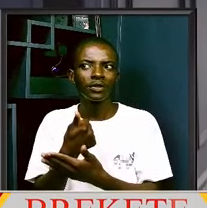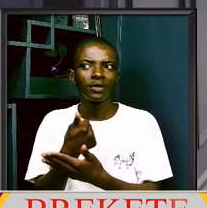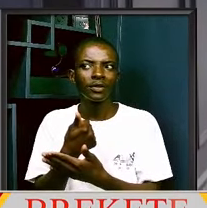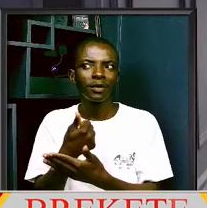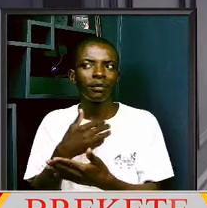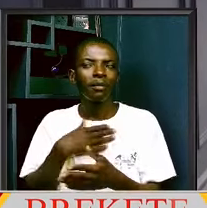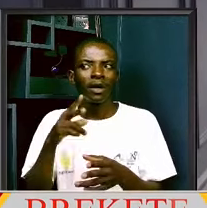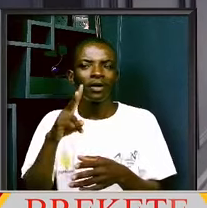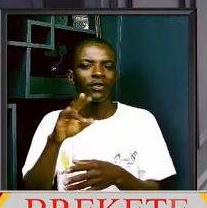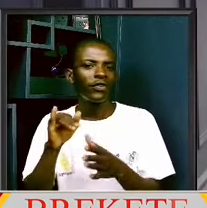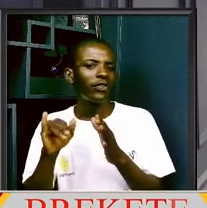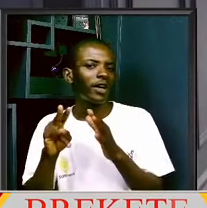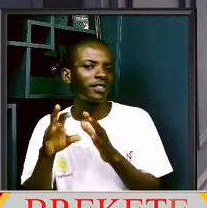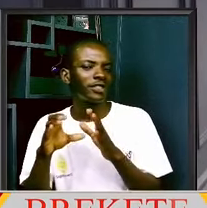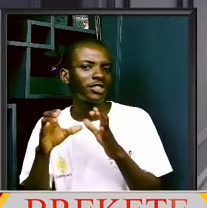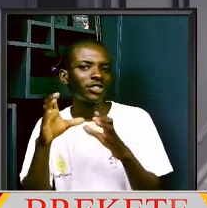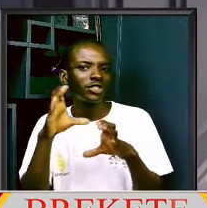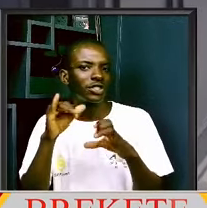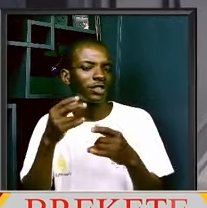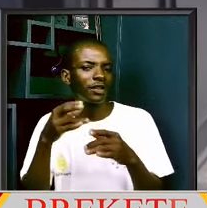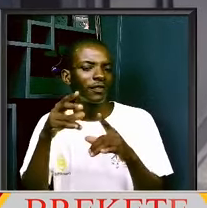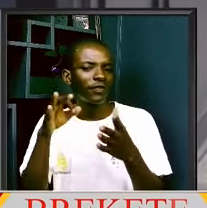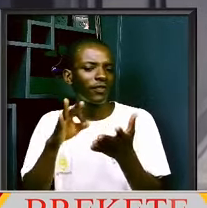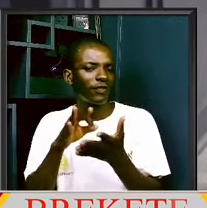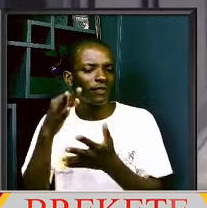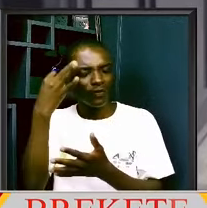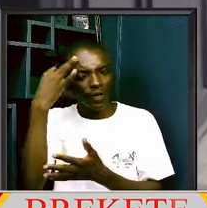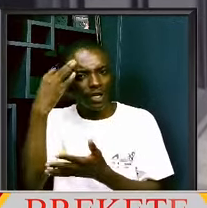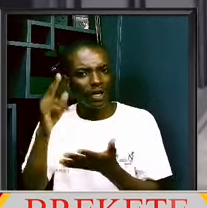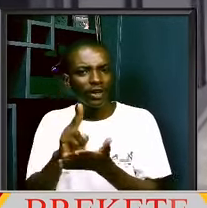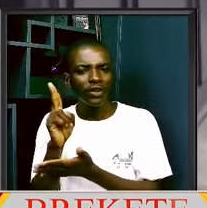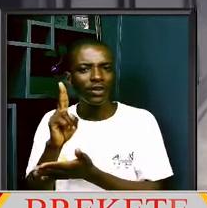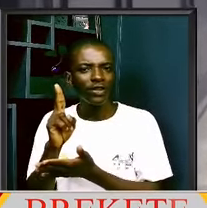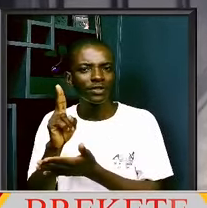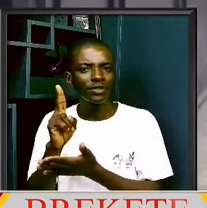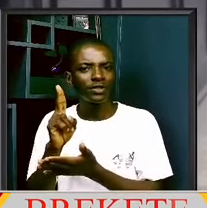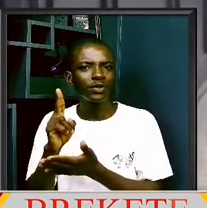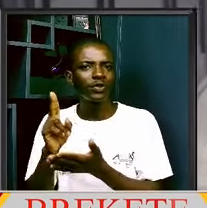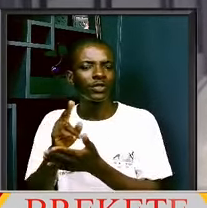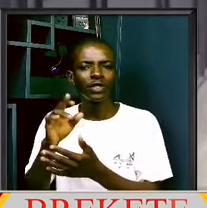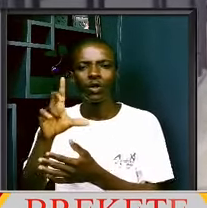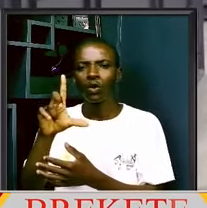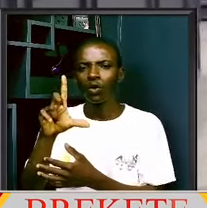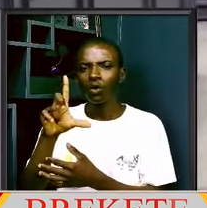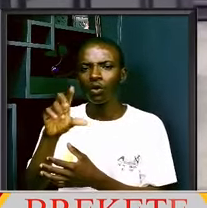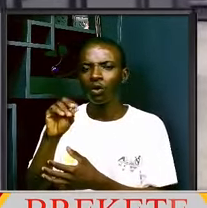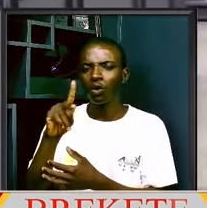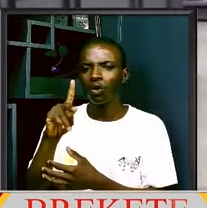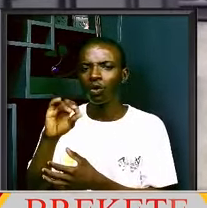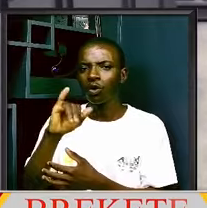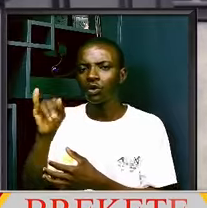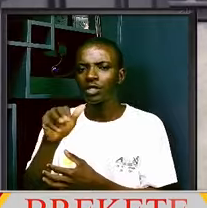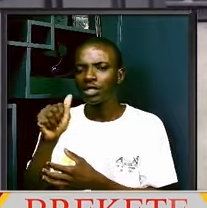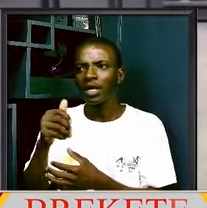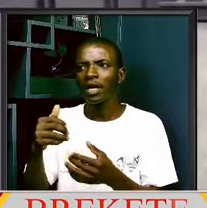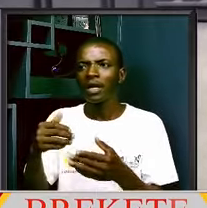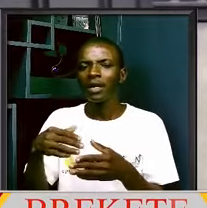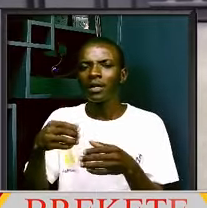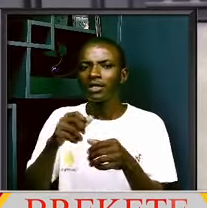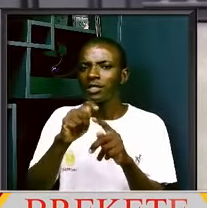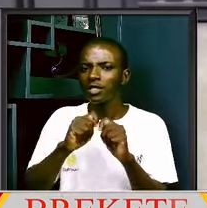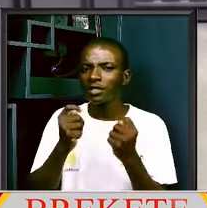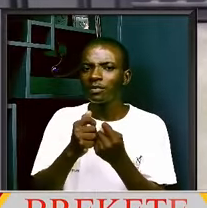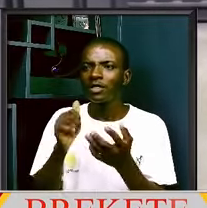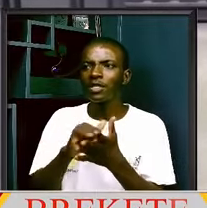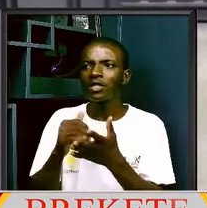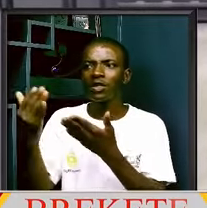vice chancellor from the Federal University, Lokoja. Yes. And the Obonge team where you carry come to honor,